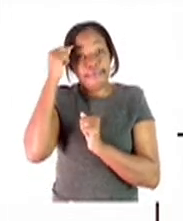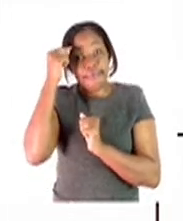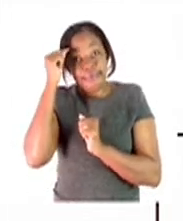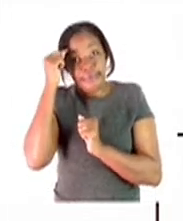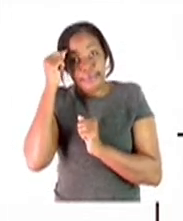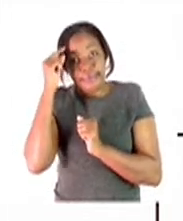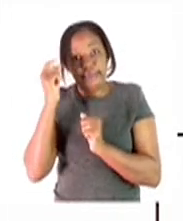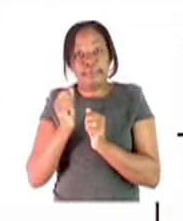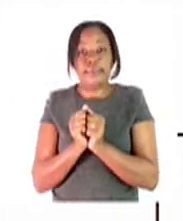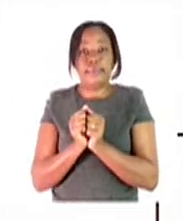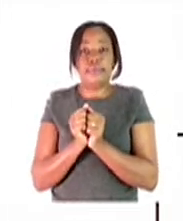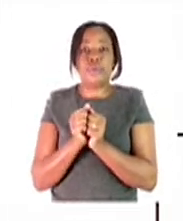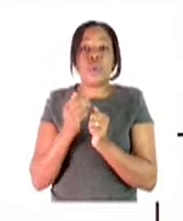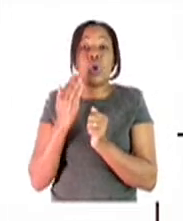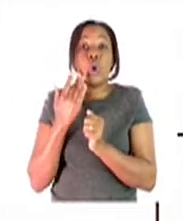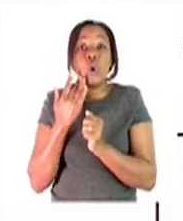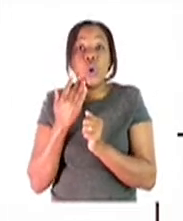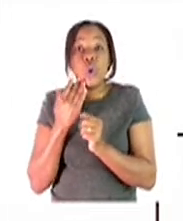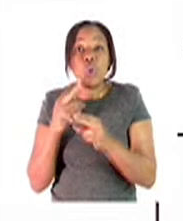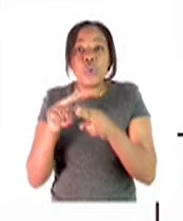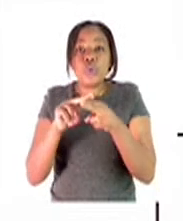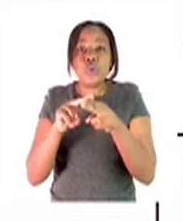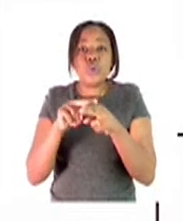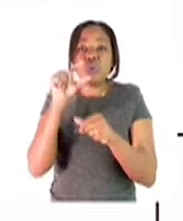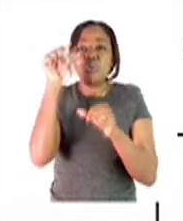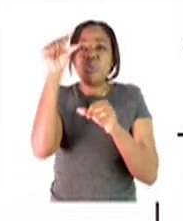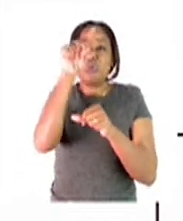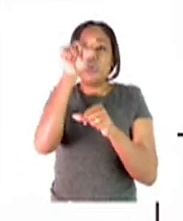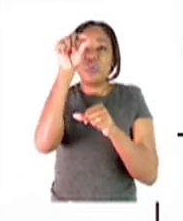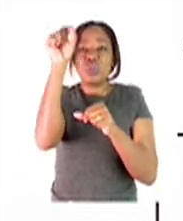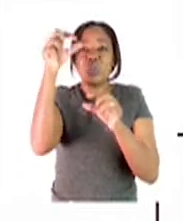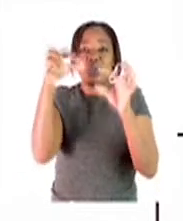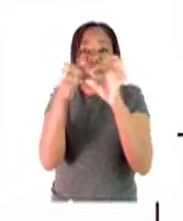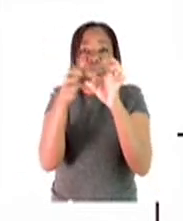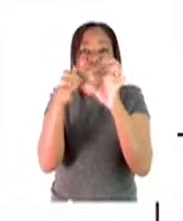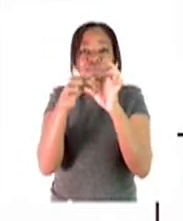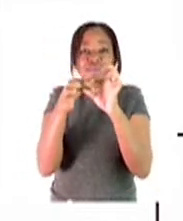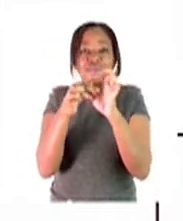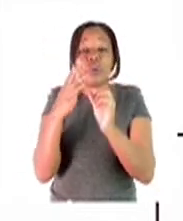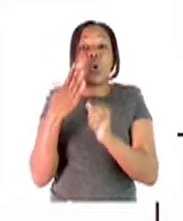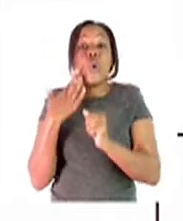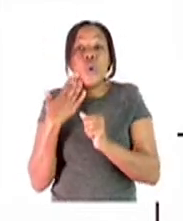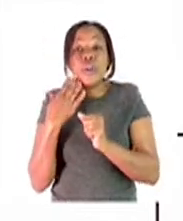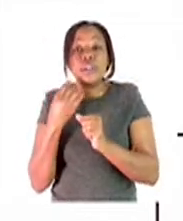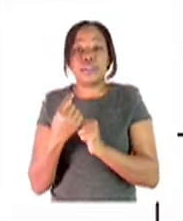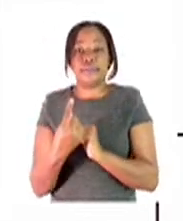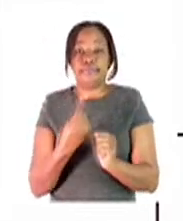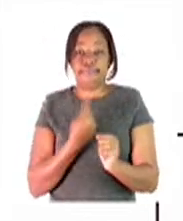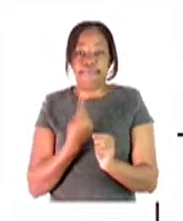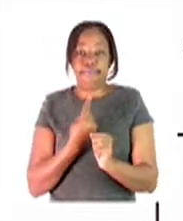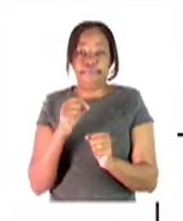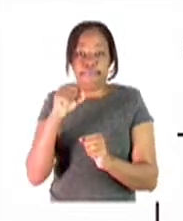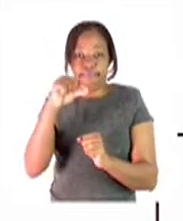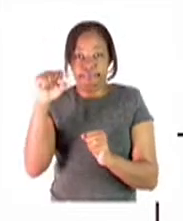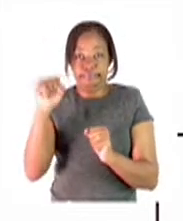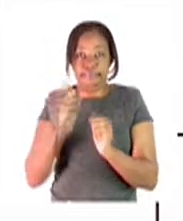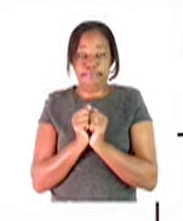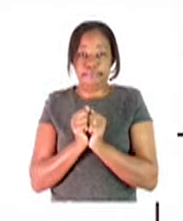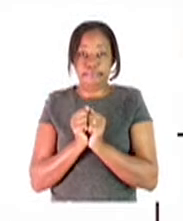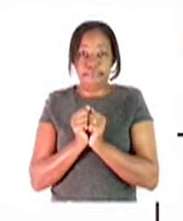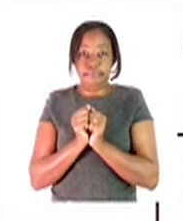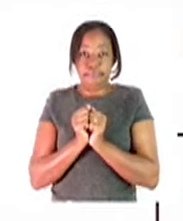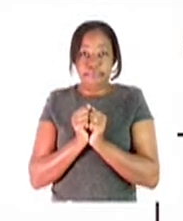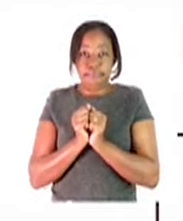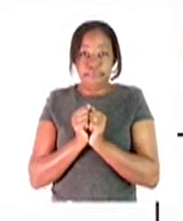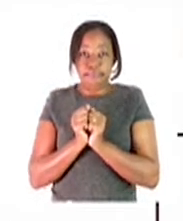use all those conjunctions, in which situation? Okay, number 2, you will need to put your coat on.